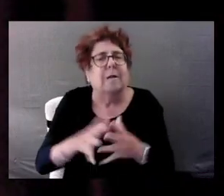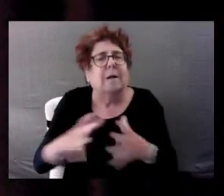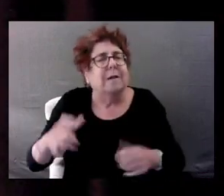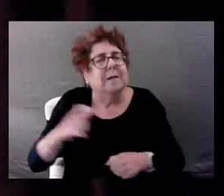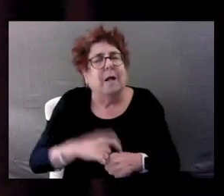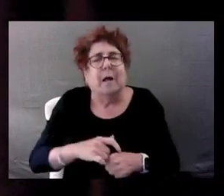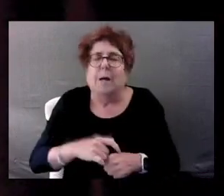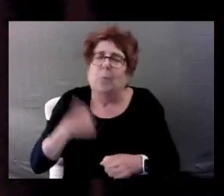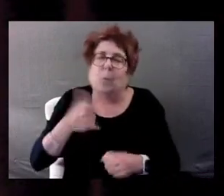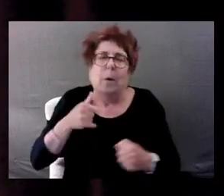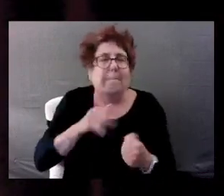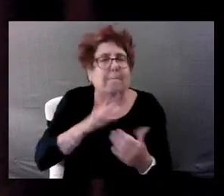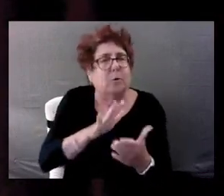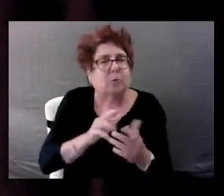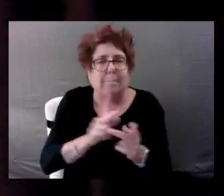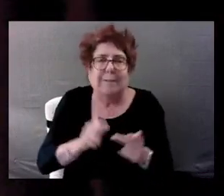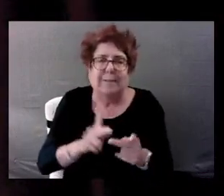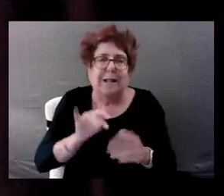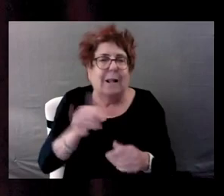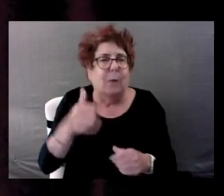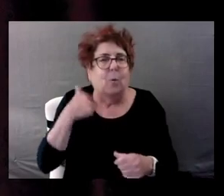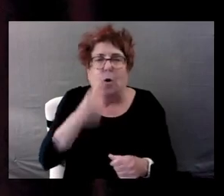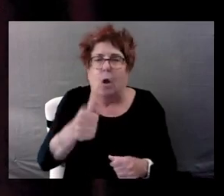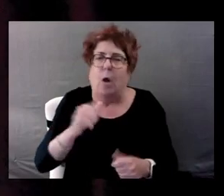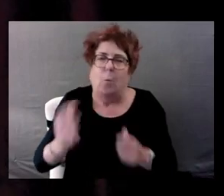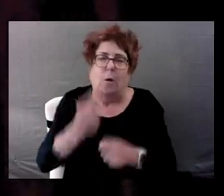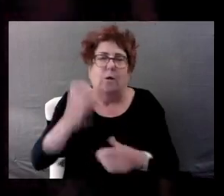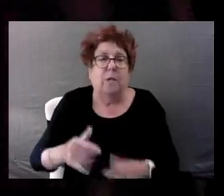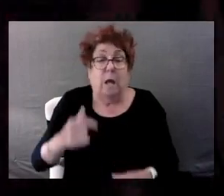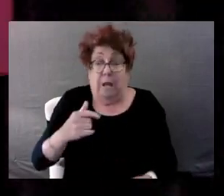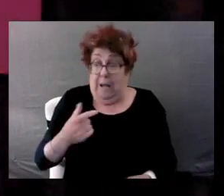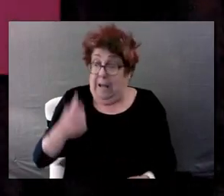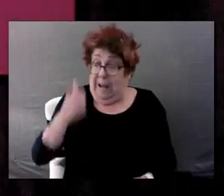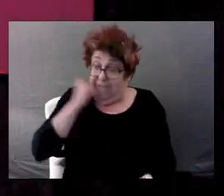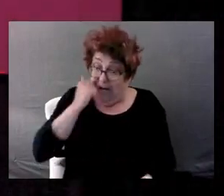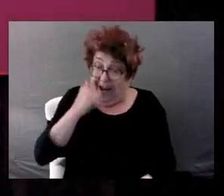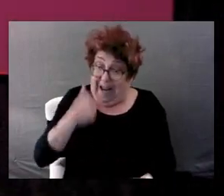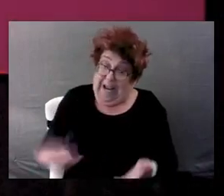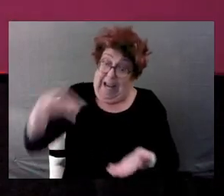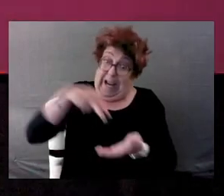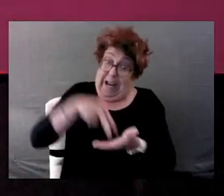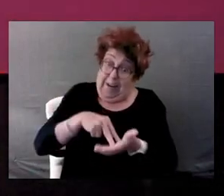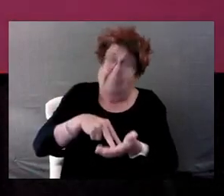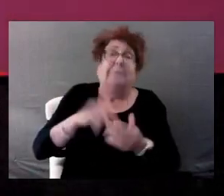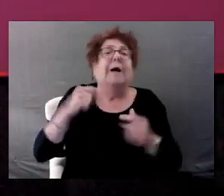up expecting to win the day. Every single day.